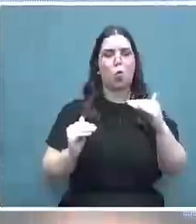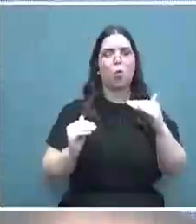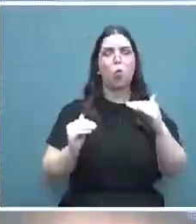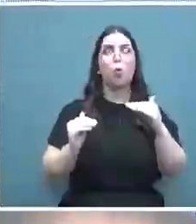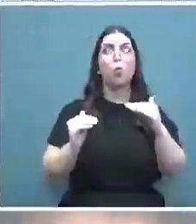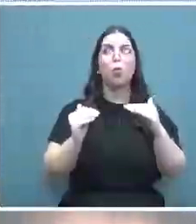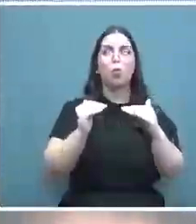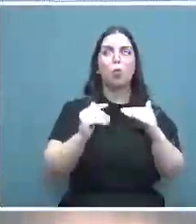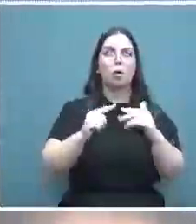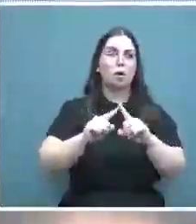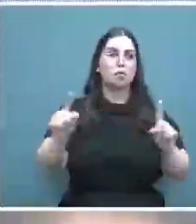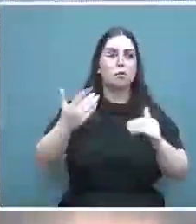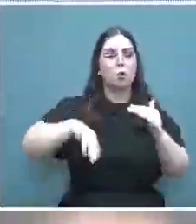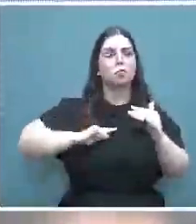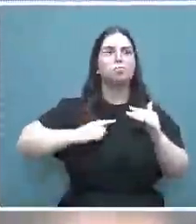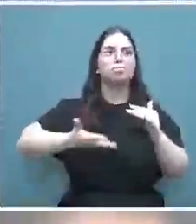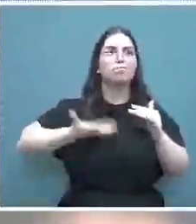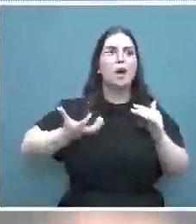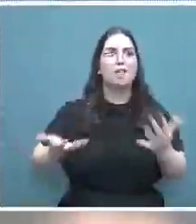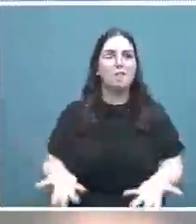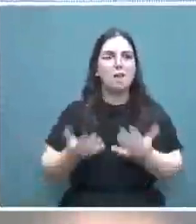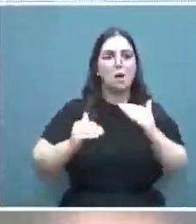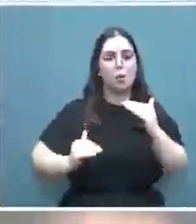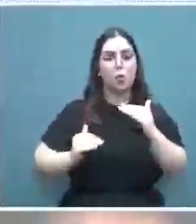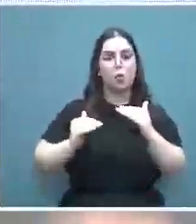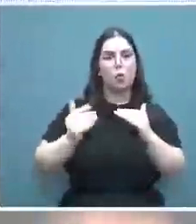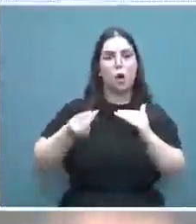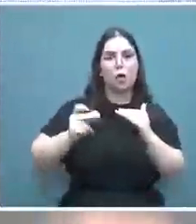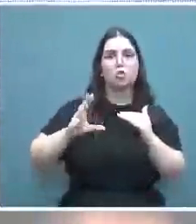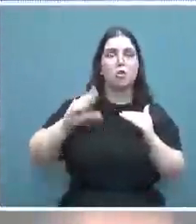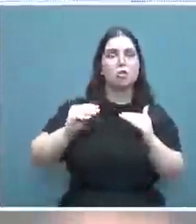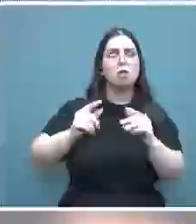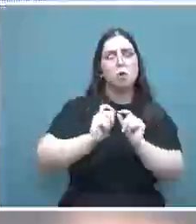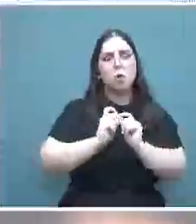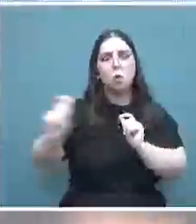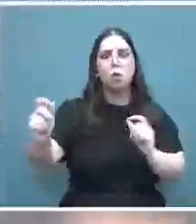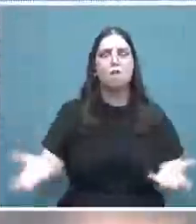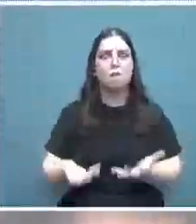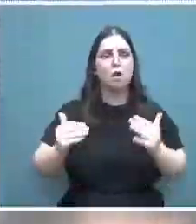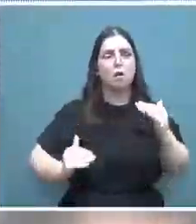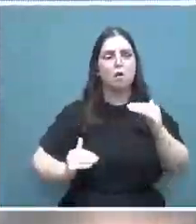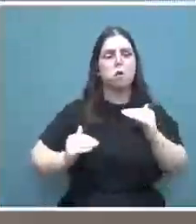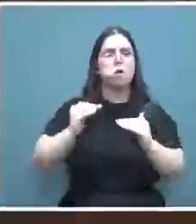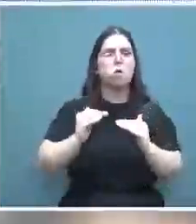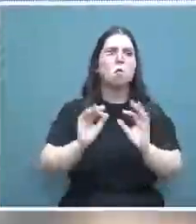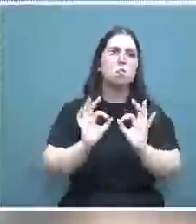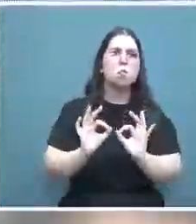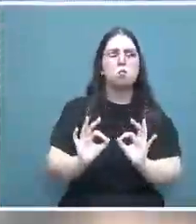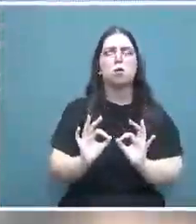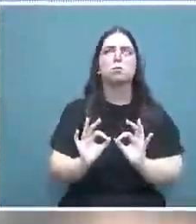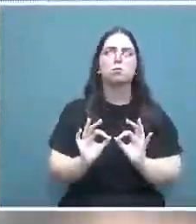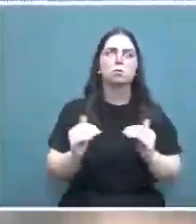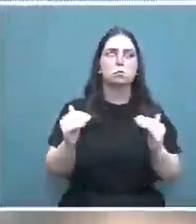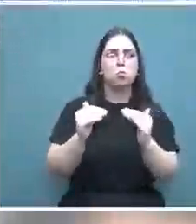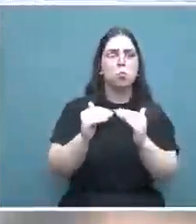decrease this difference, and we want to, in 10 years to decrease it, also to have the same, I would say,